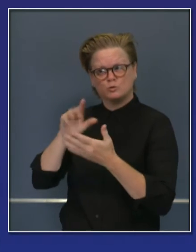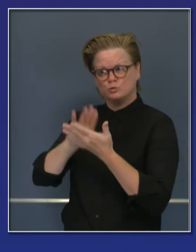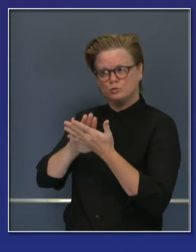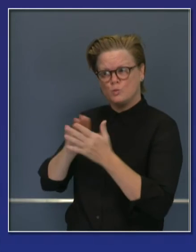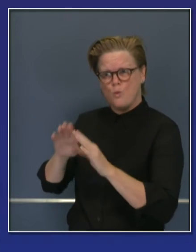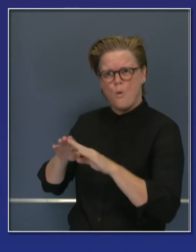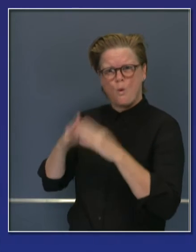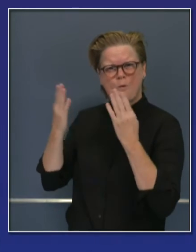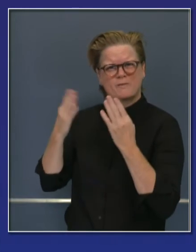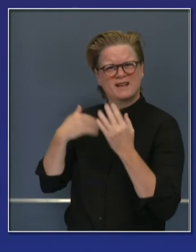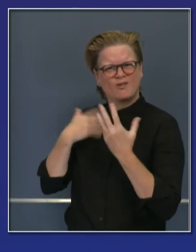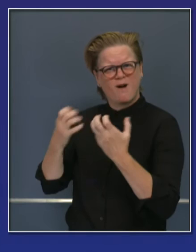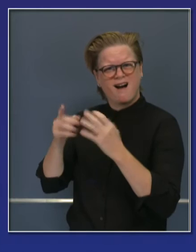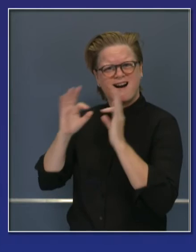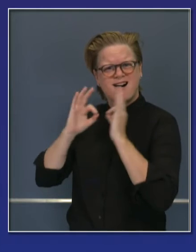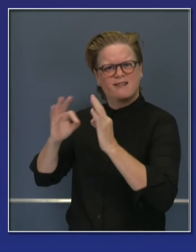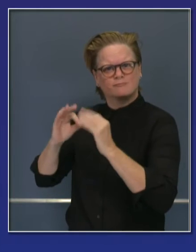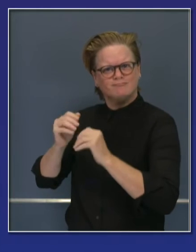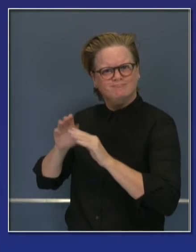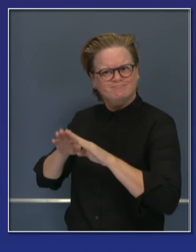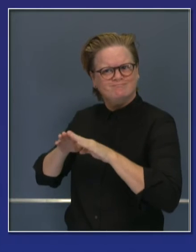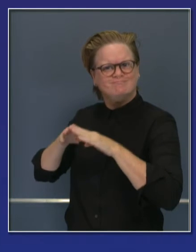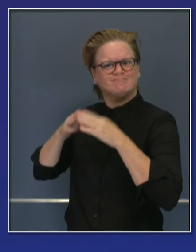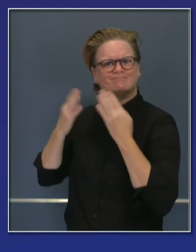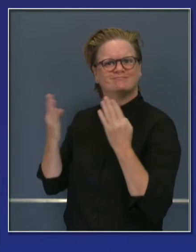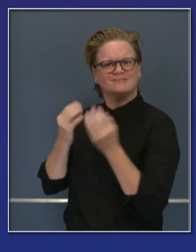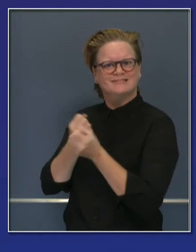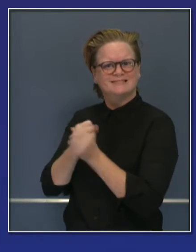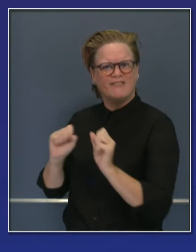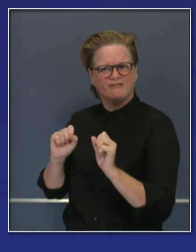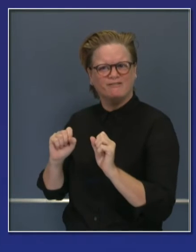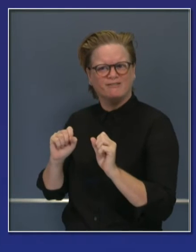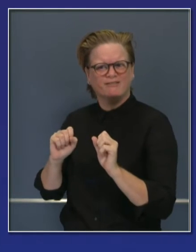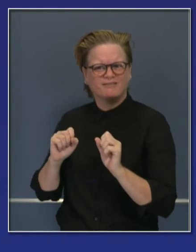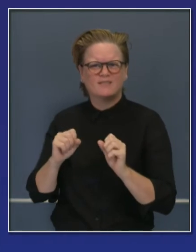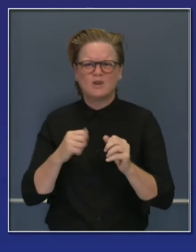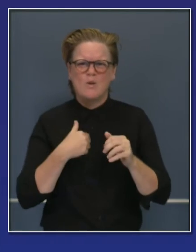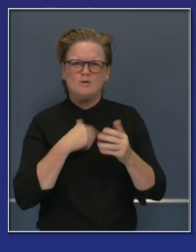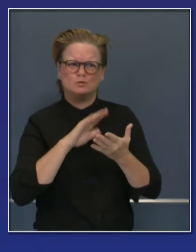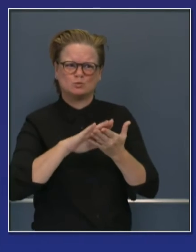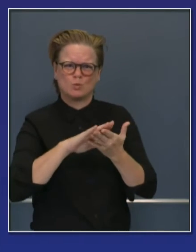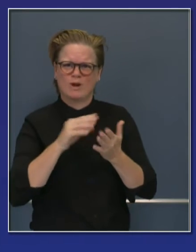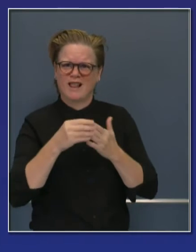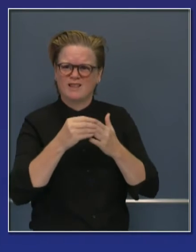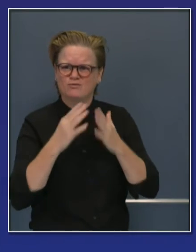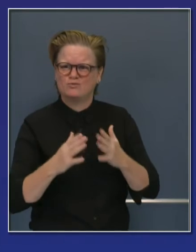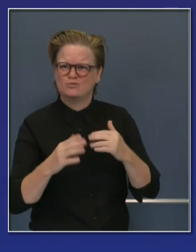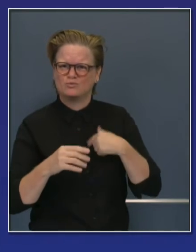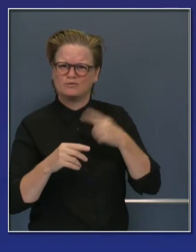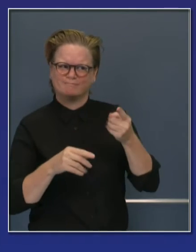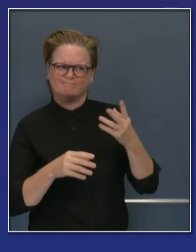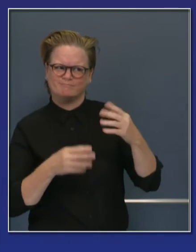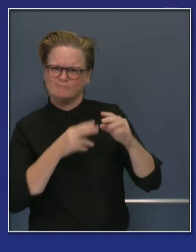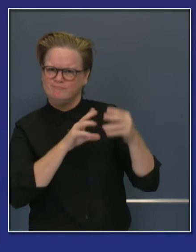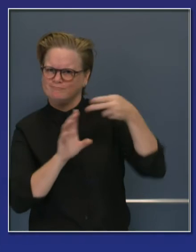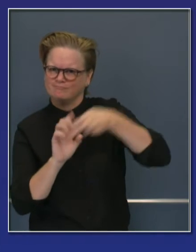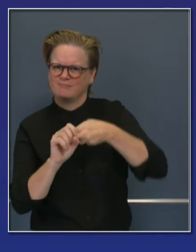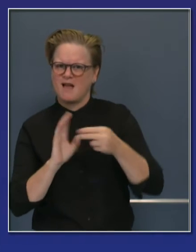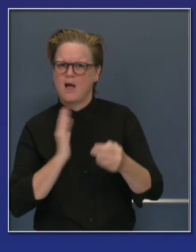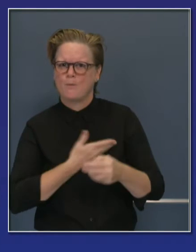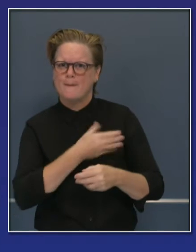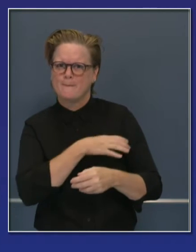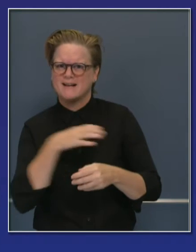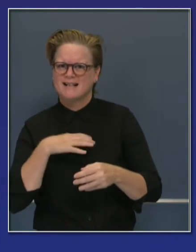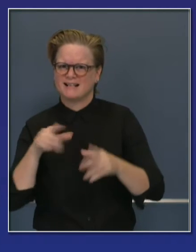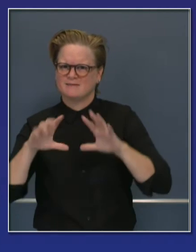include school leaders in this advisory committee, and we have others on that committee that will also